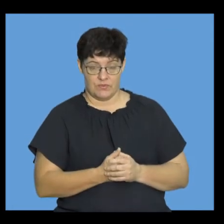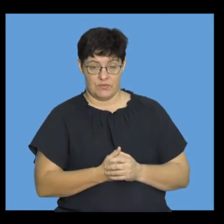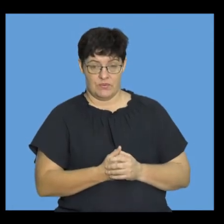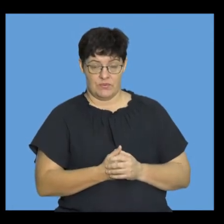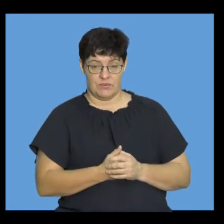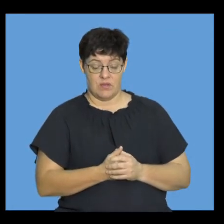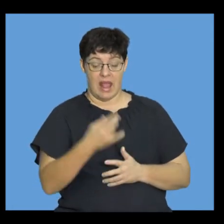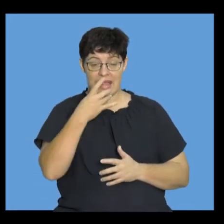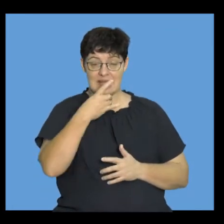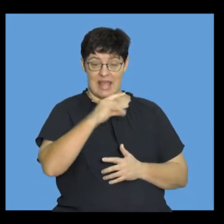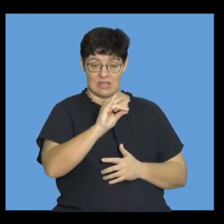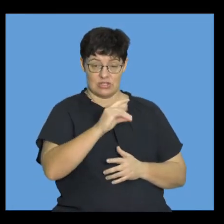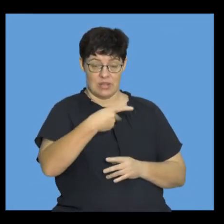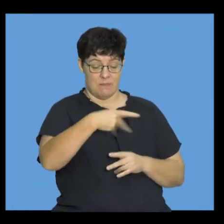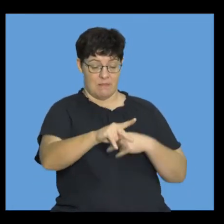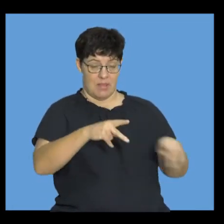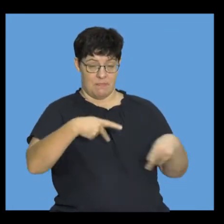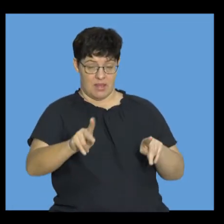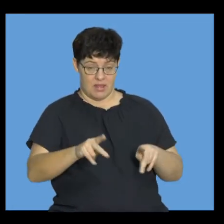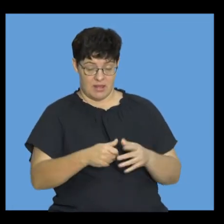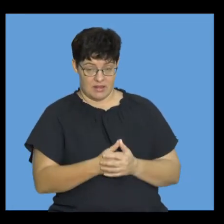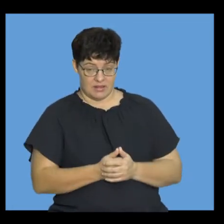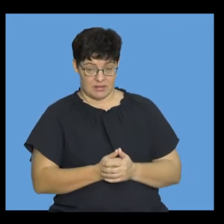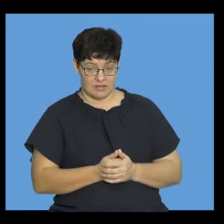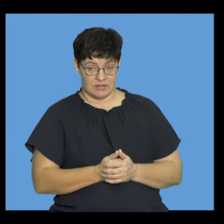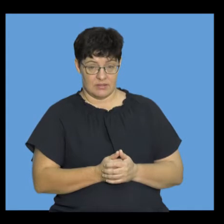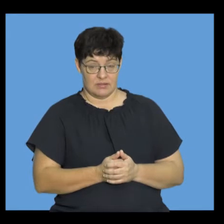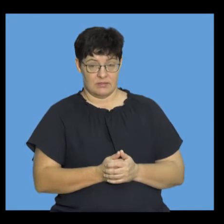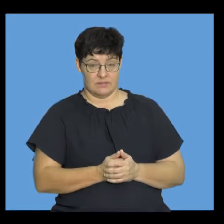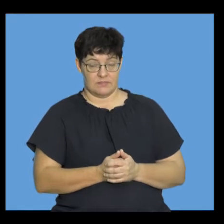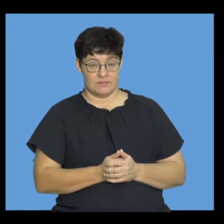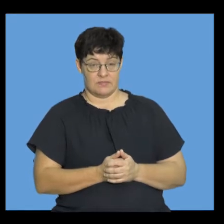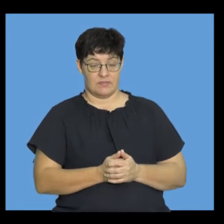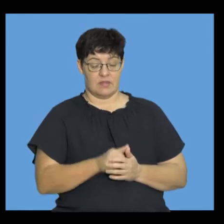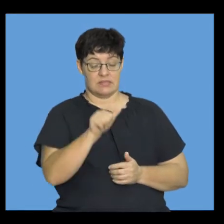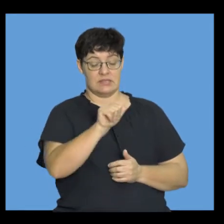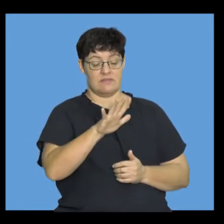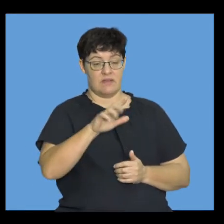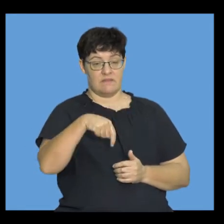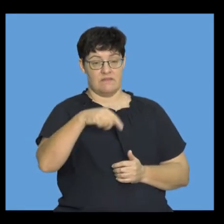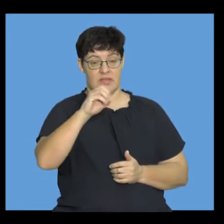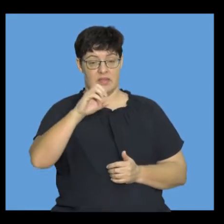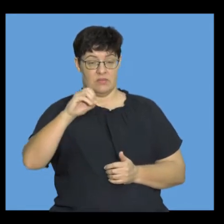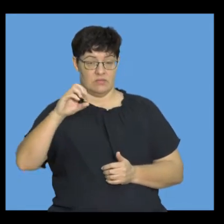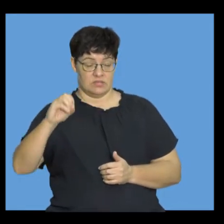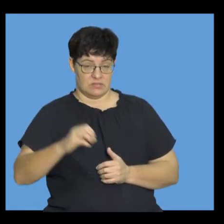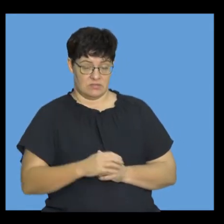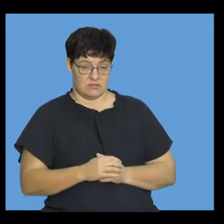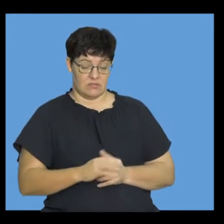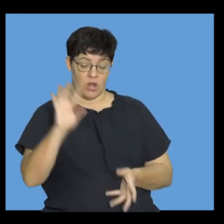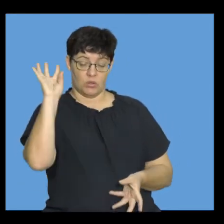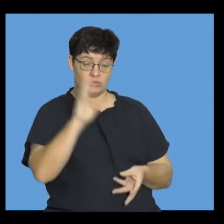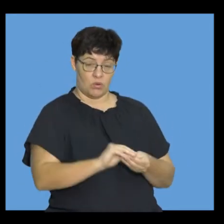cash payments, let's take the 65,000 Rand, which was my total